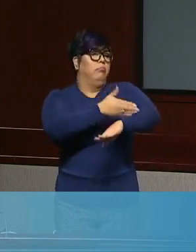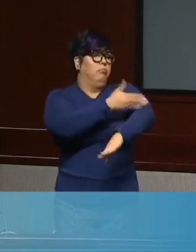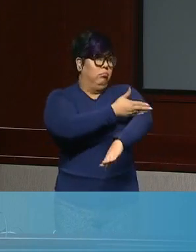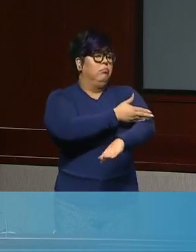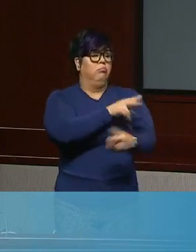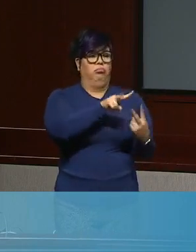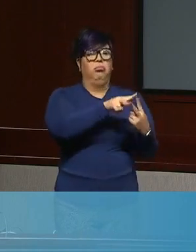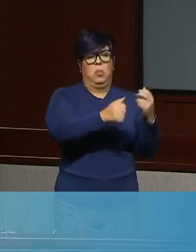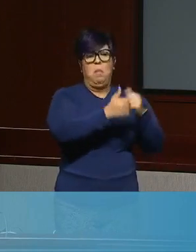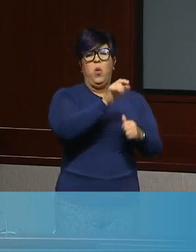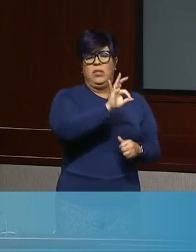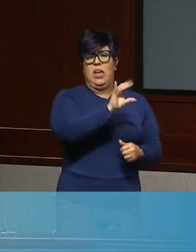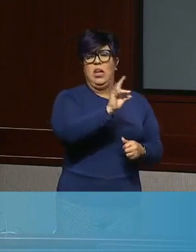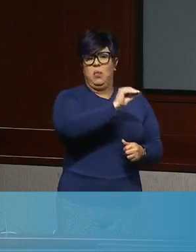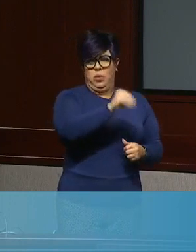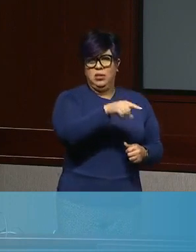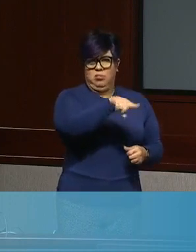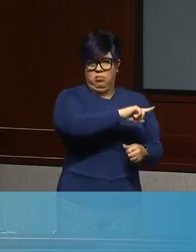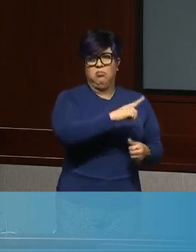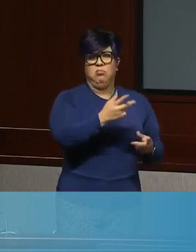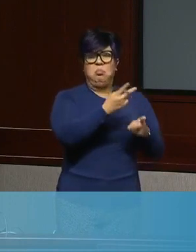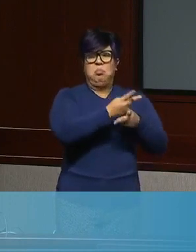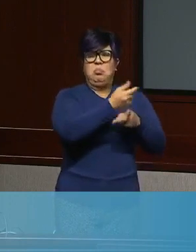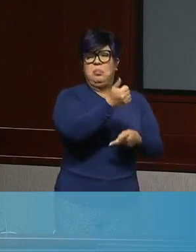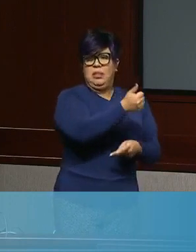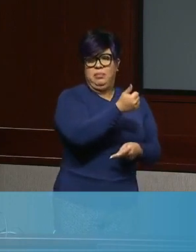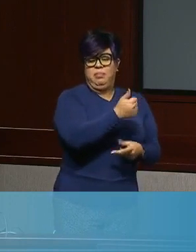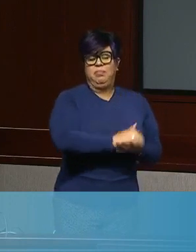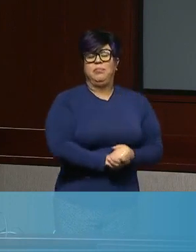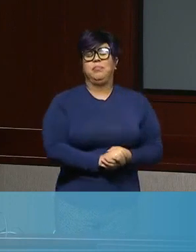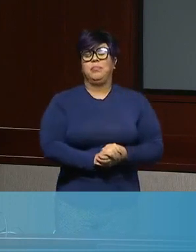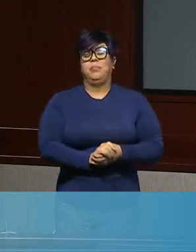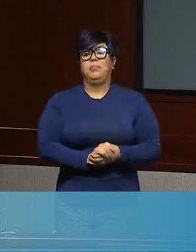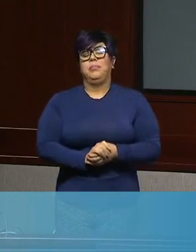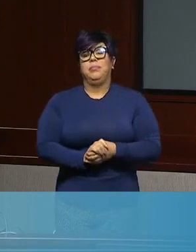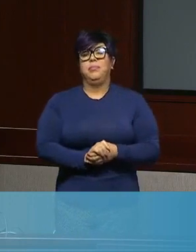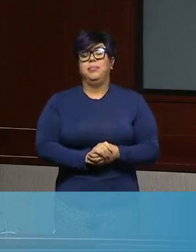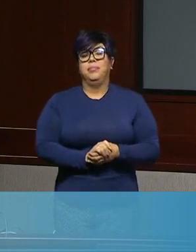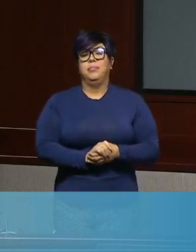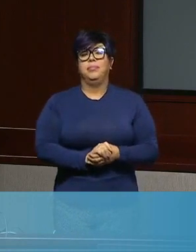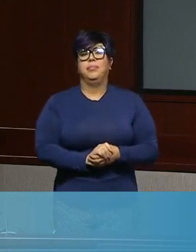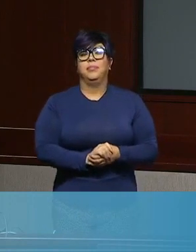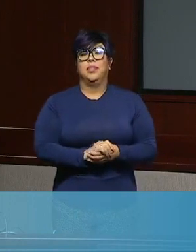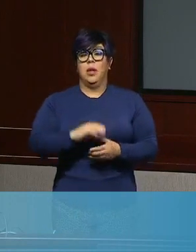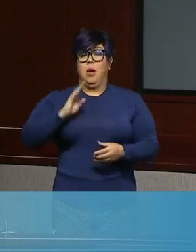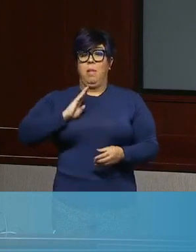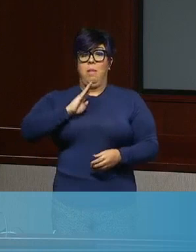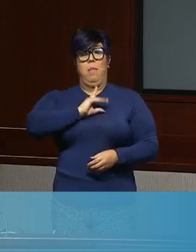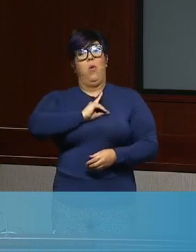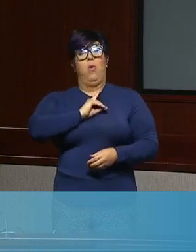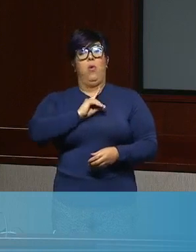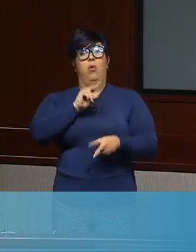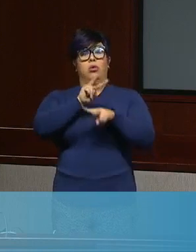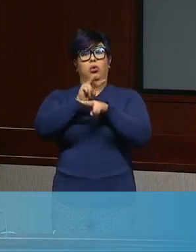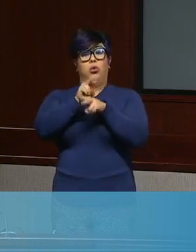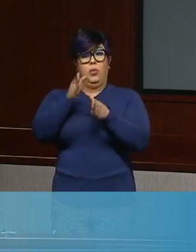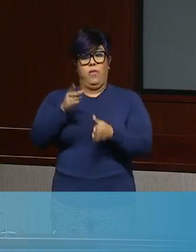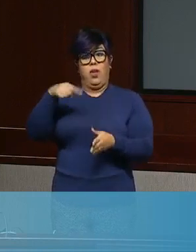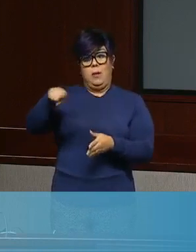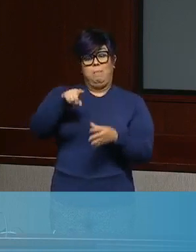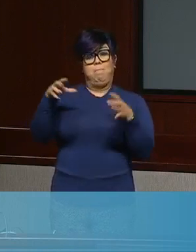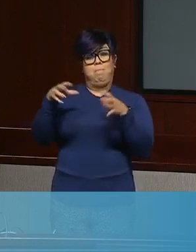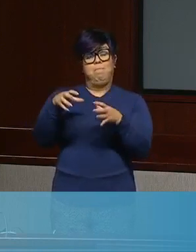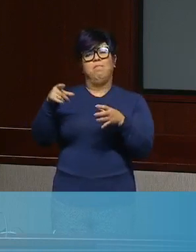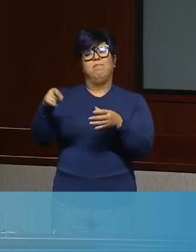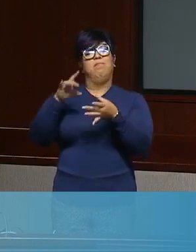at home, treating their symptoms on their own. The Board of Supervisors, a couple of